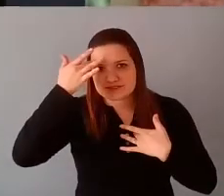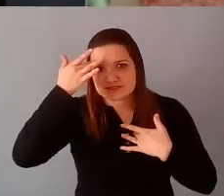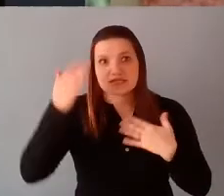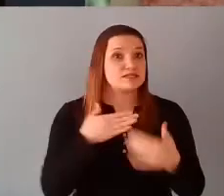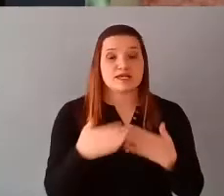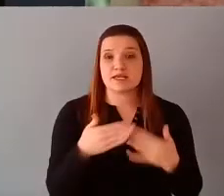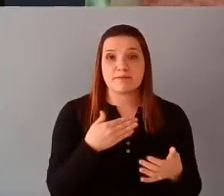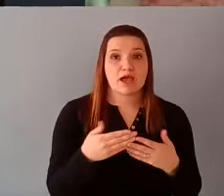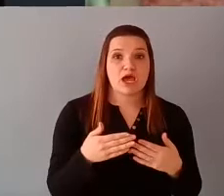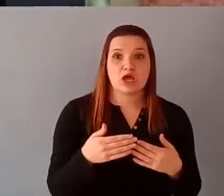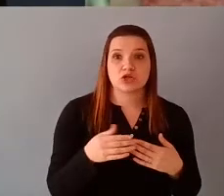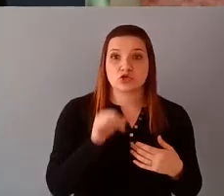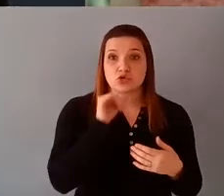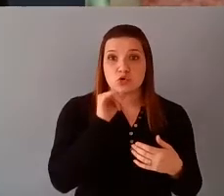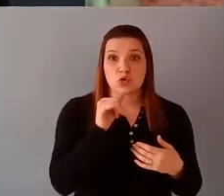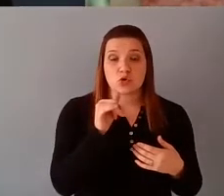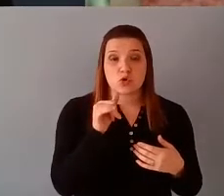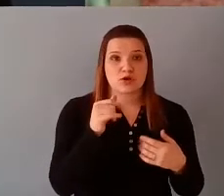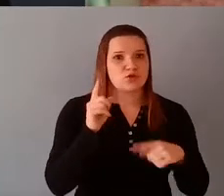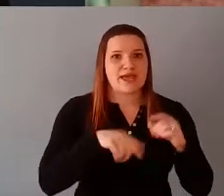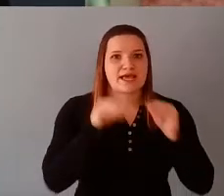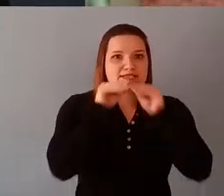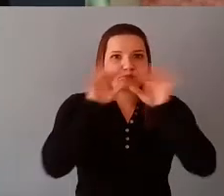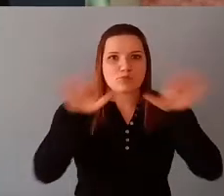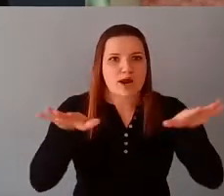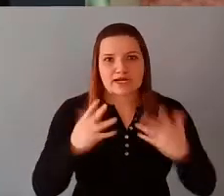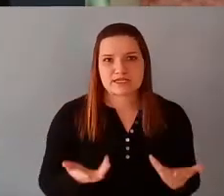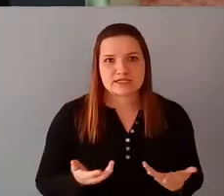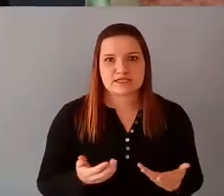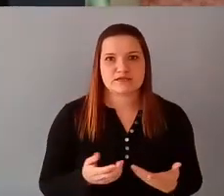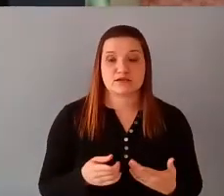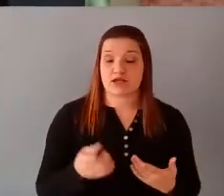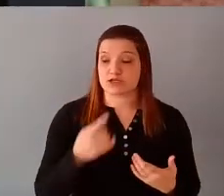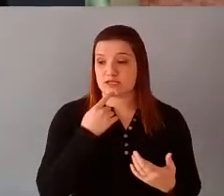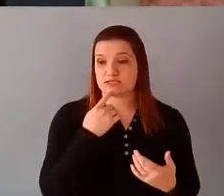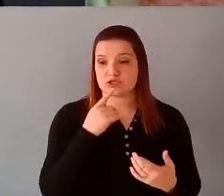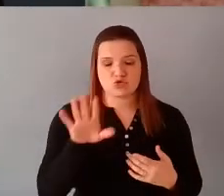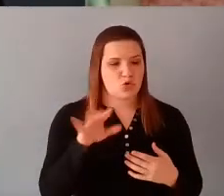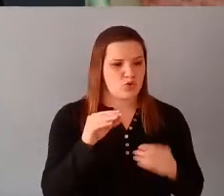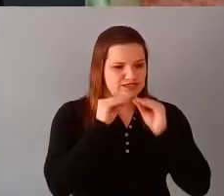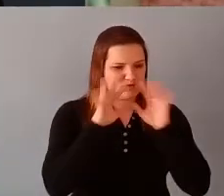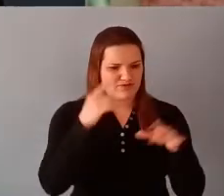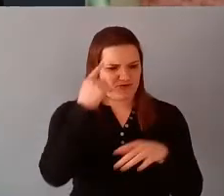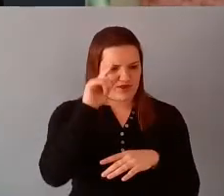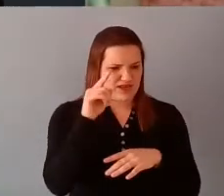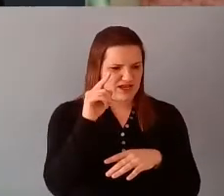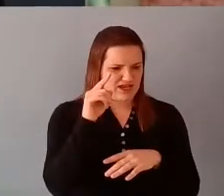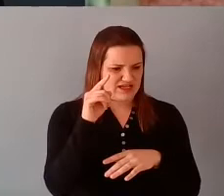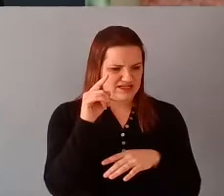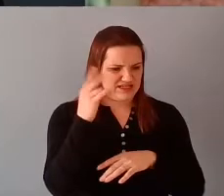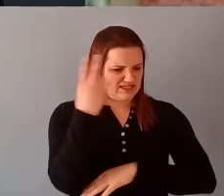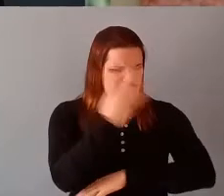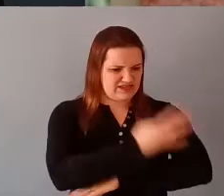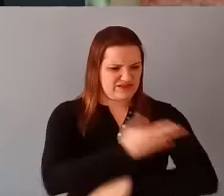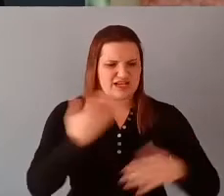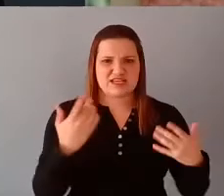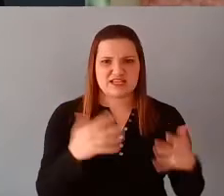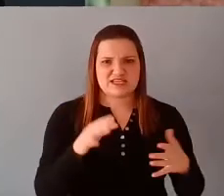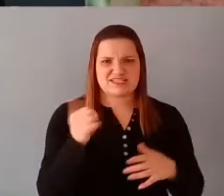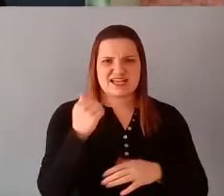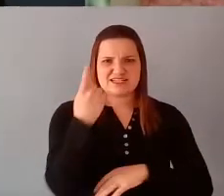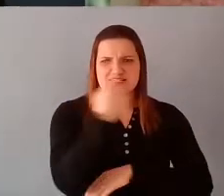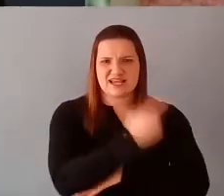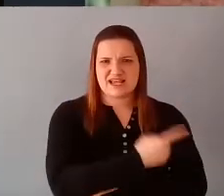you're no longer contagious. In fact, it's believed that you're only contagious for about maybe 7 days, maybe 10